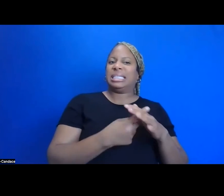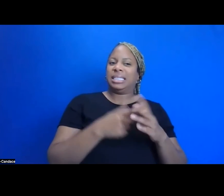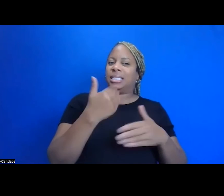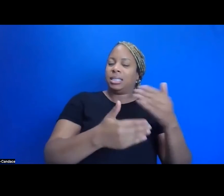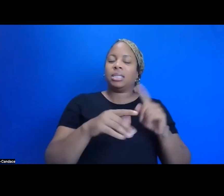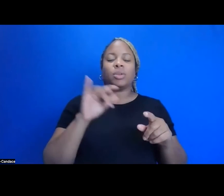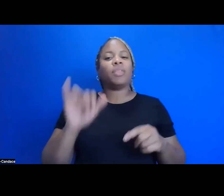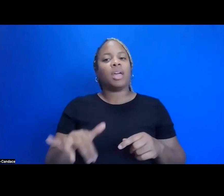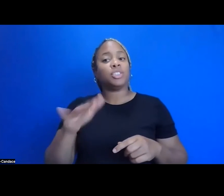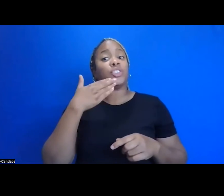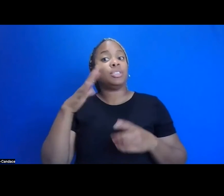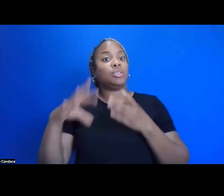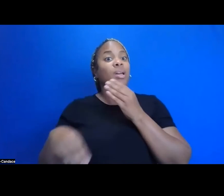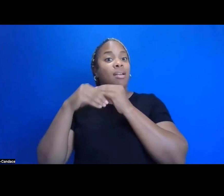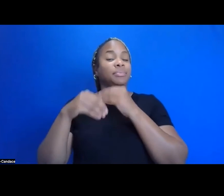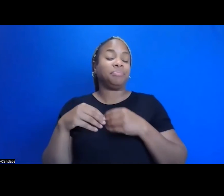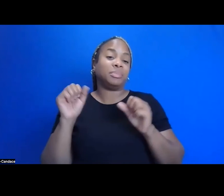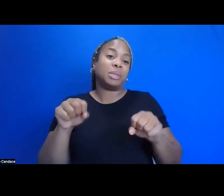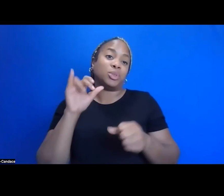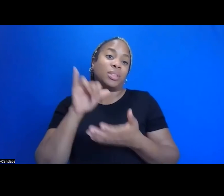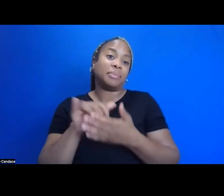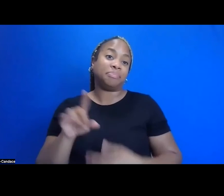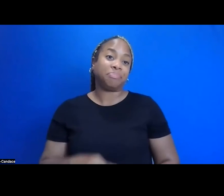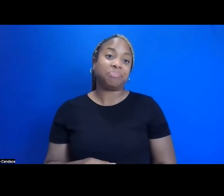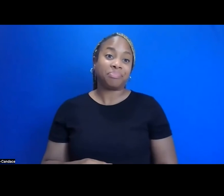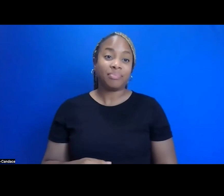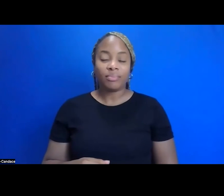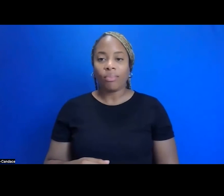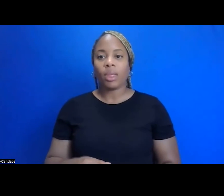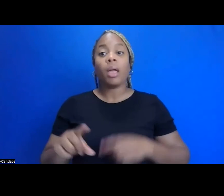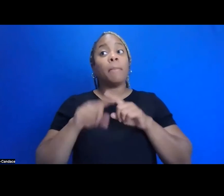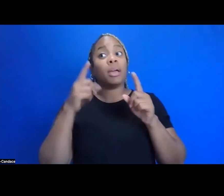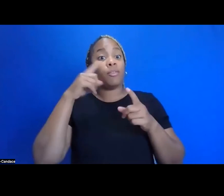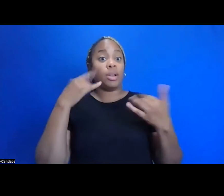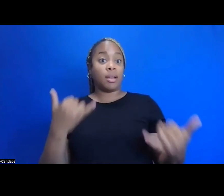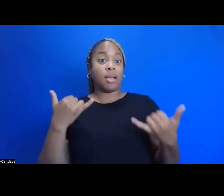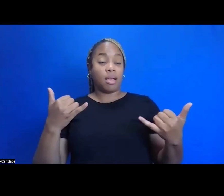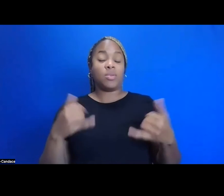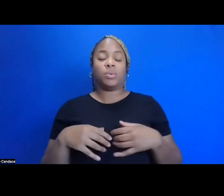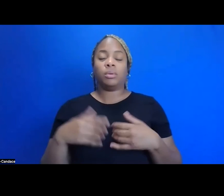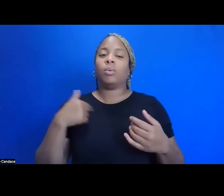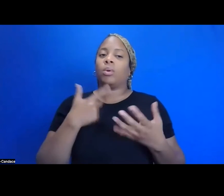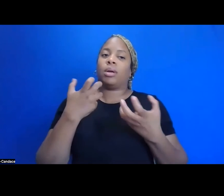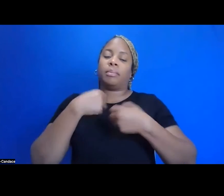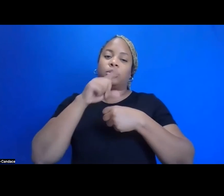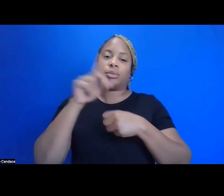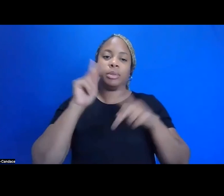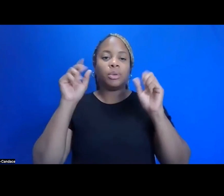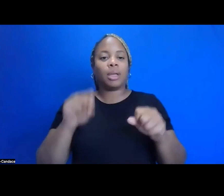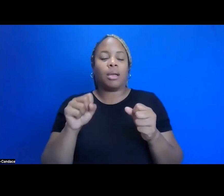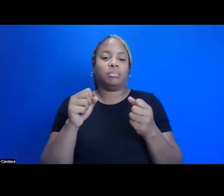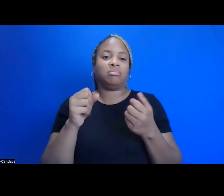would be a good thing to be able to do. But in the meantime, we want to make sure people can just